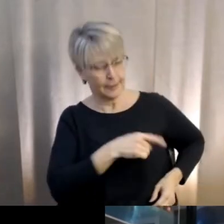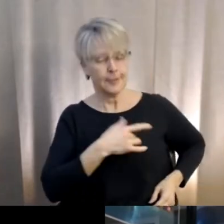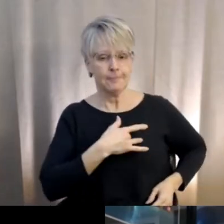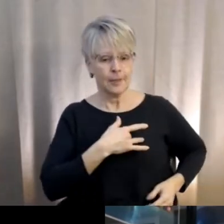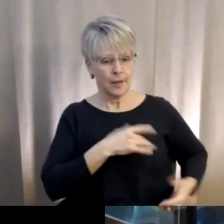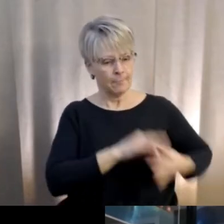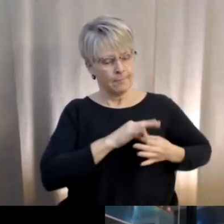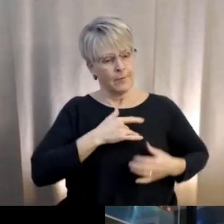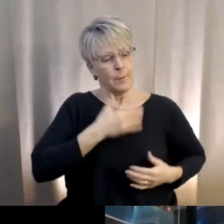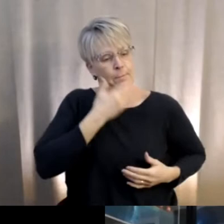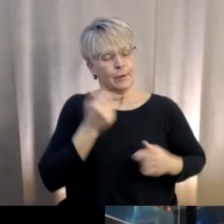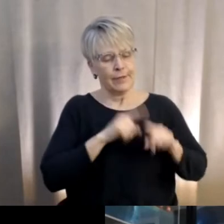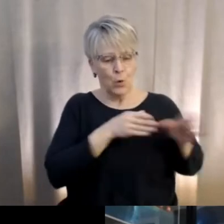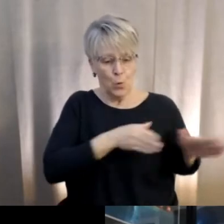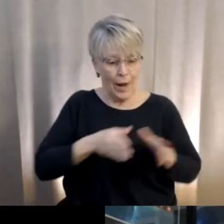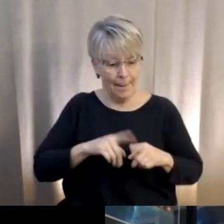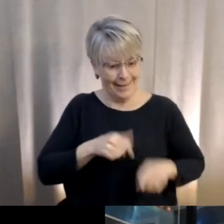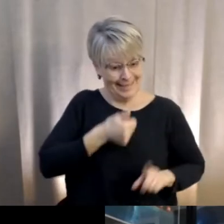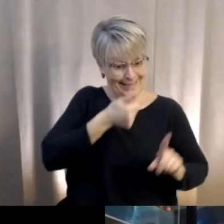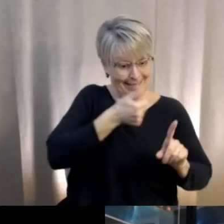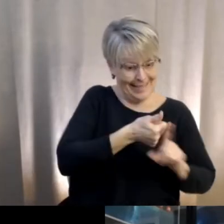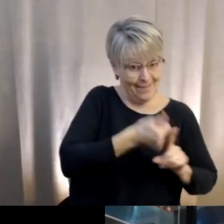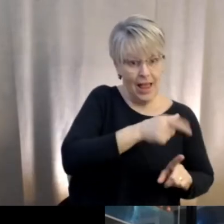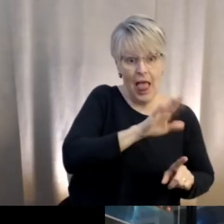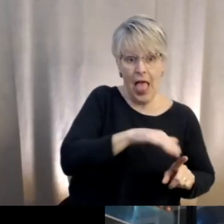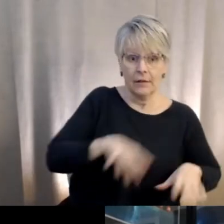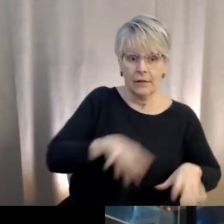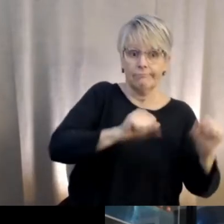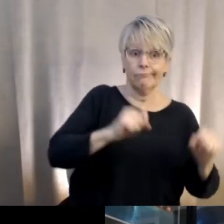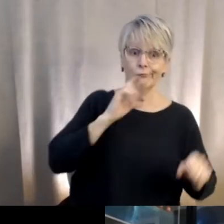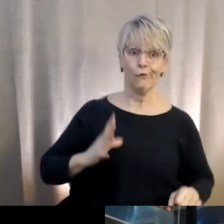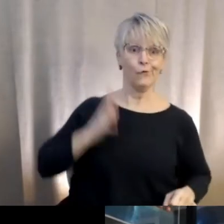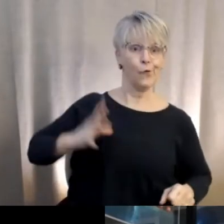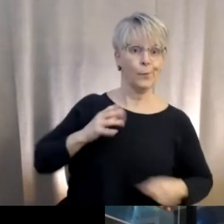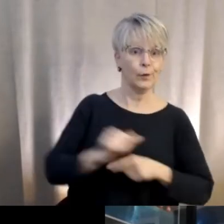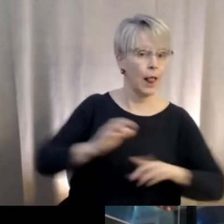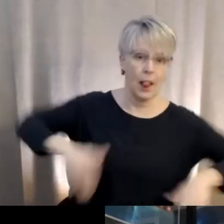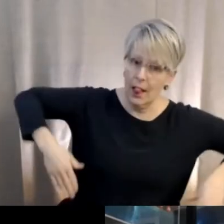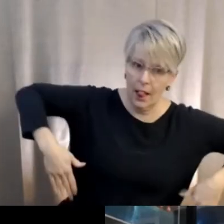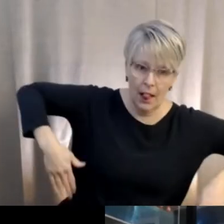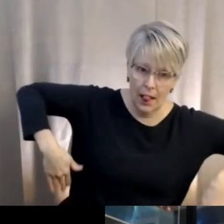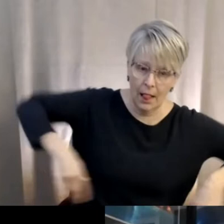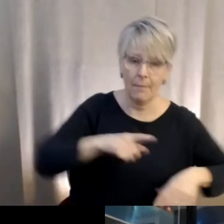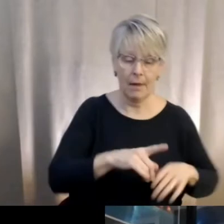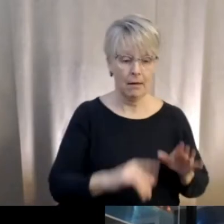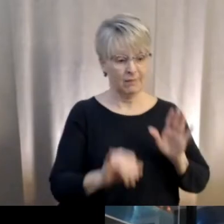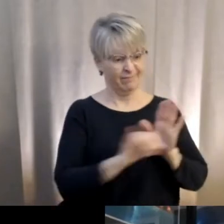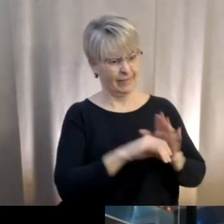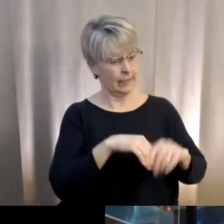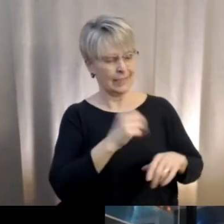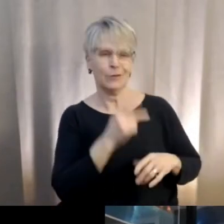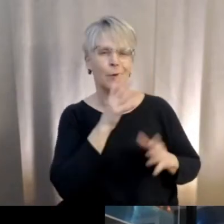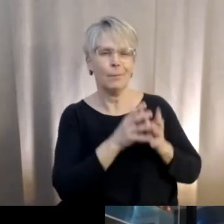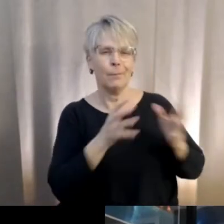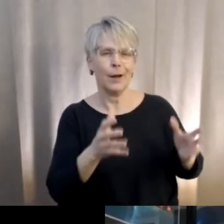in numerous capacities, but hasn't not received any formal training whatsoever. There's not much of a designation in Saskatchewan for